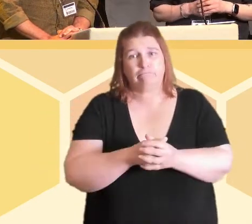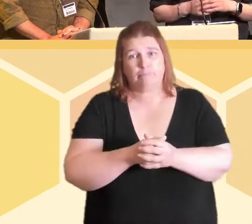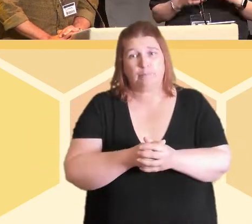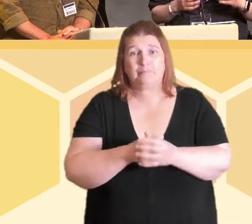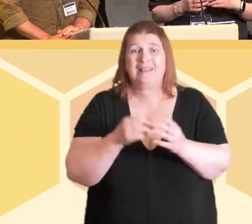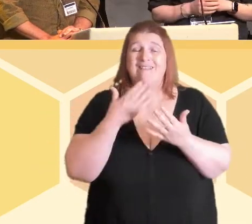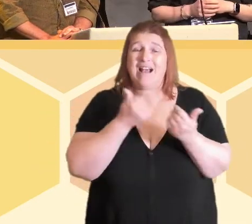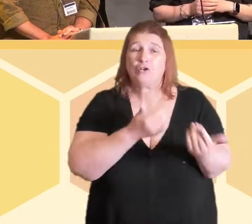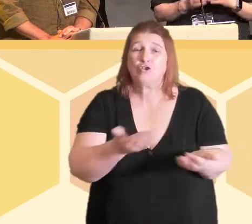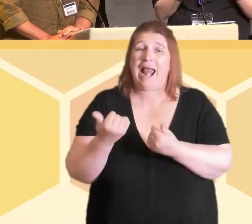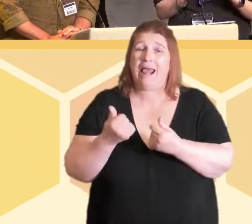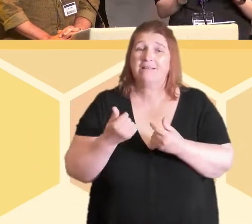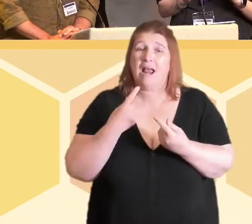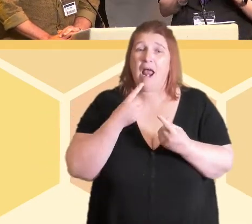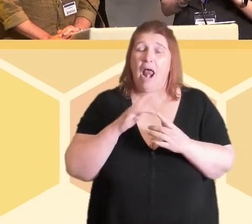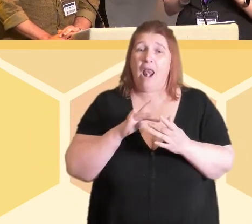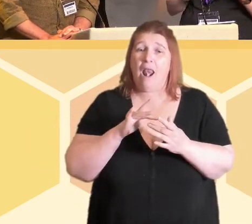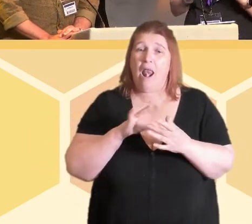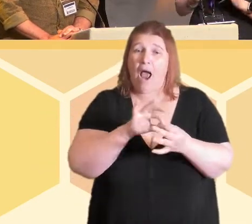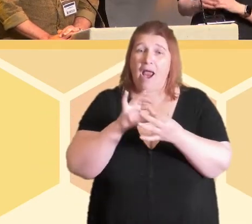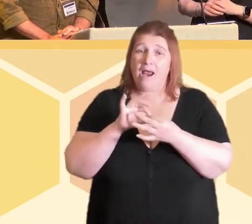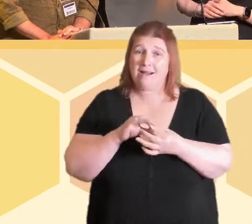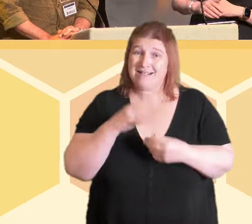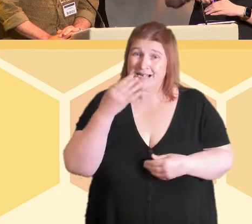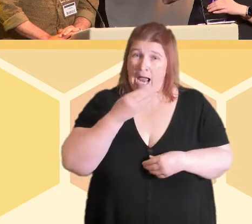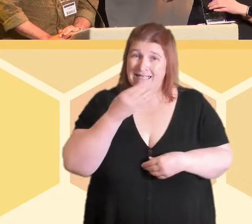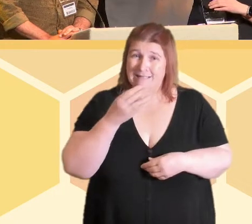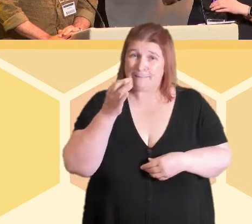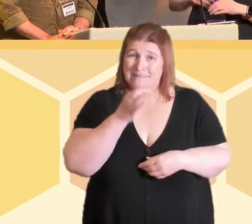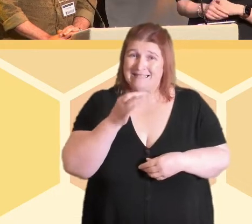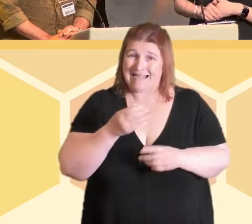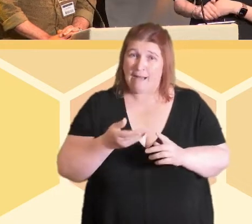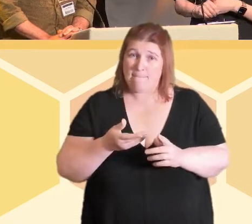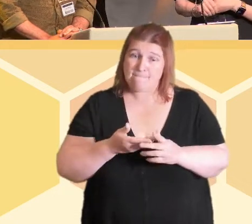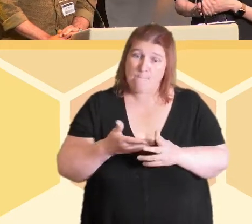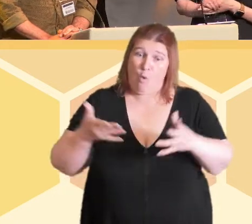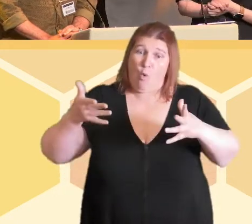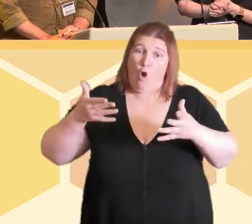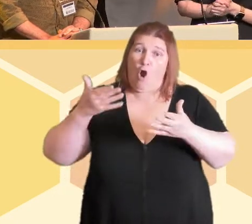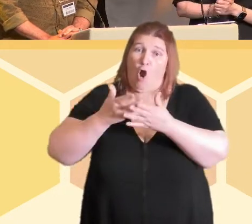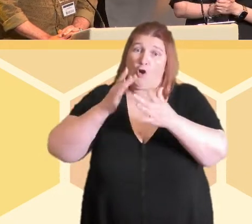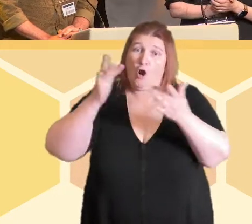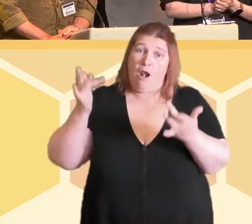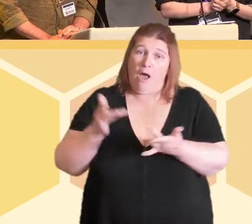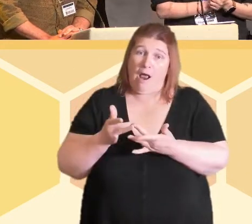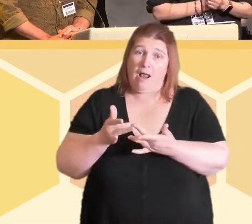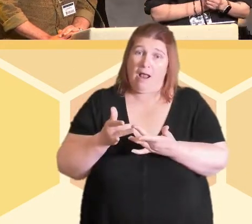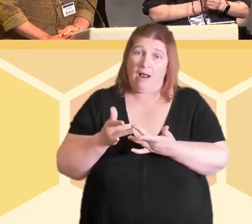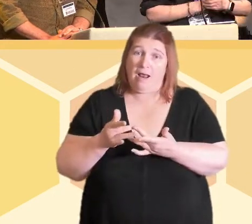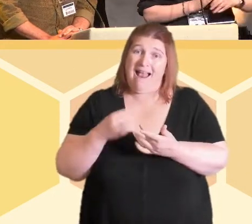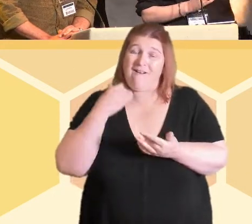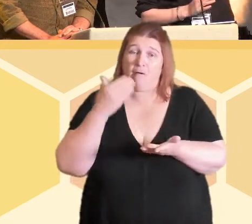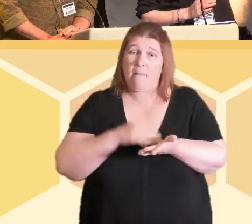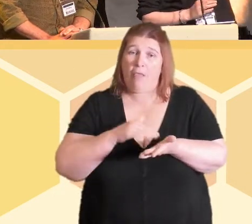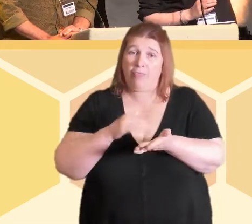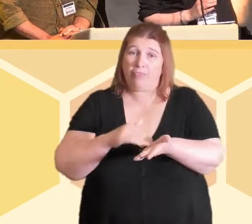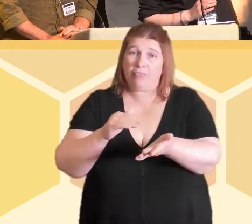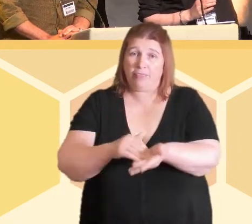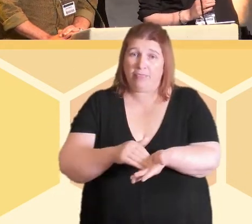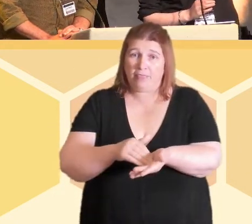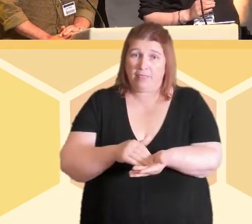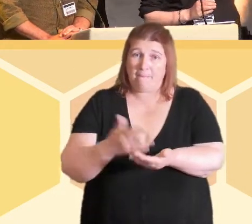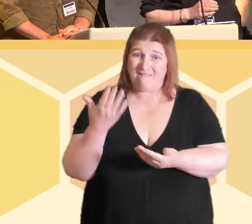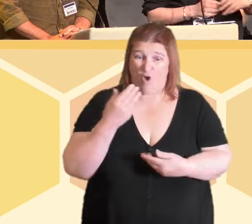survey which revealed that there's a 19% increase of those attending online services at least once a month. This is compared